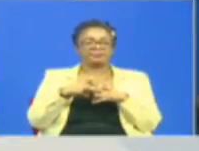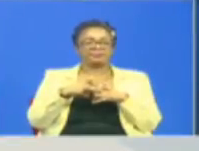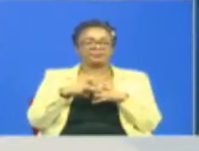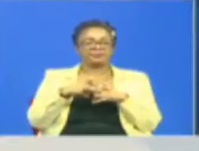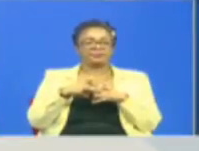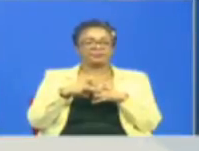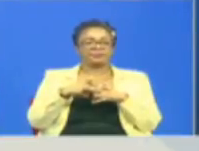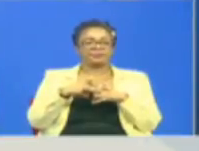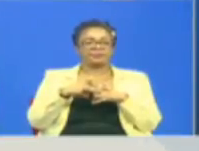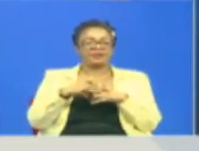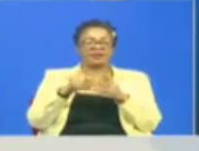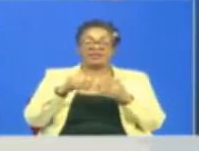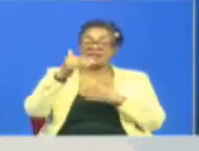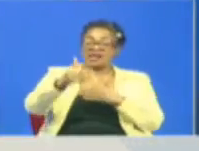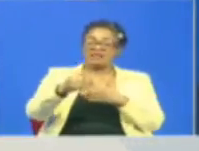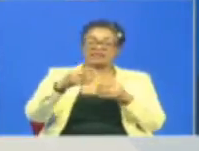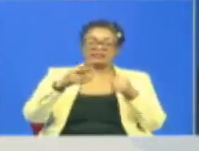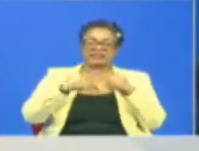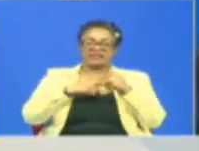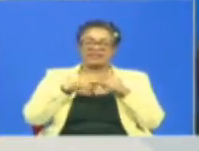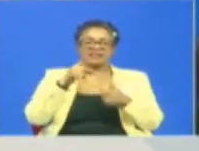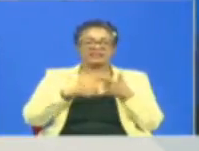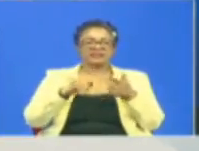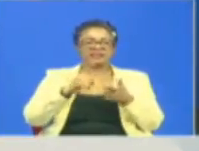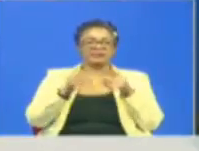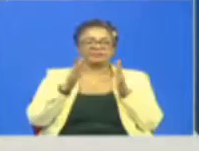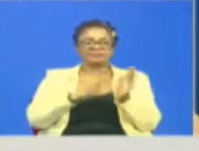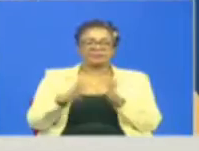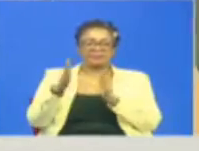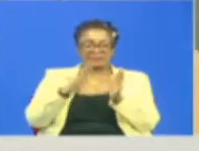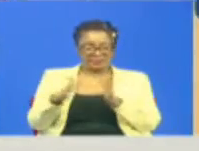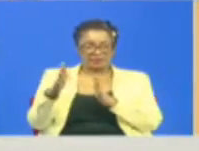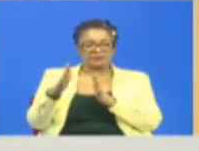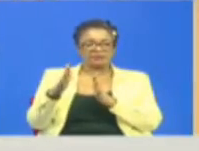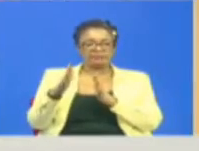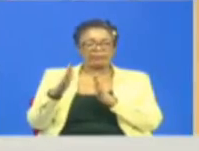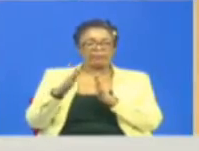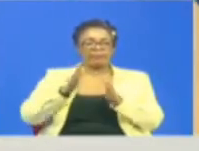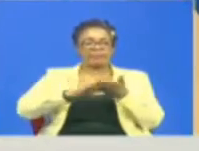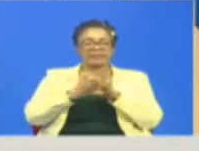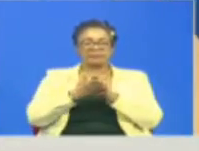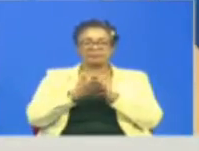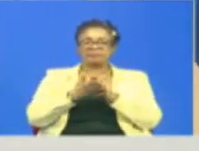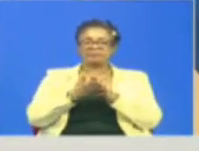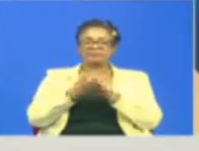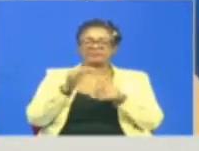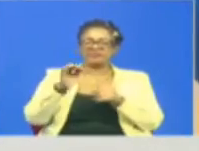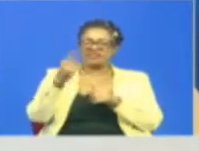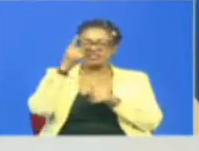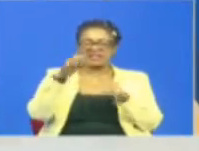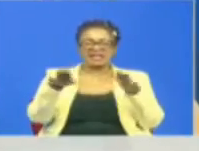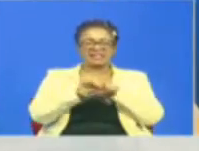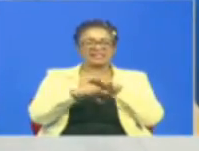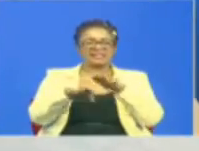And after 7 years of climbing the ranks, Moses was shining. He became a first assistant engineer in charge of